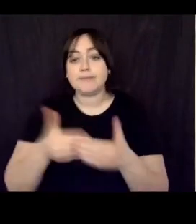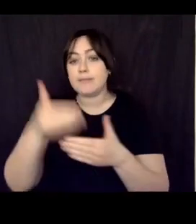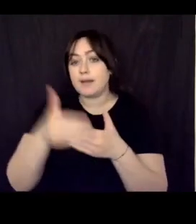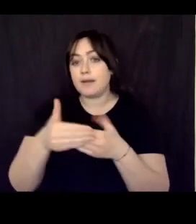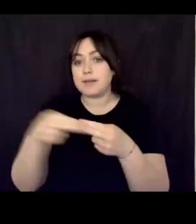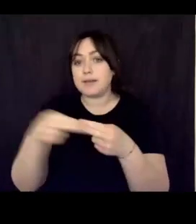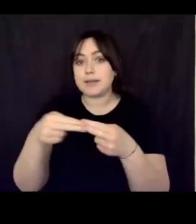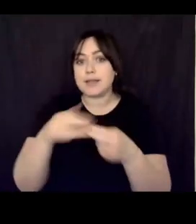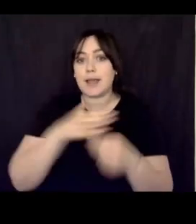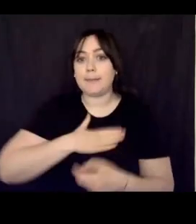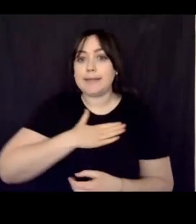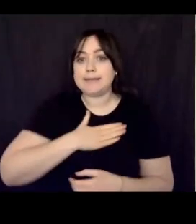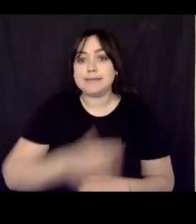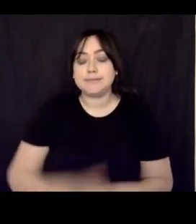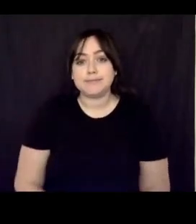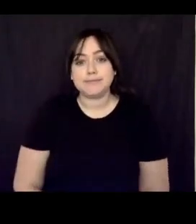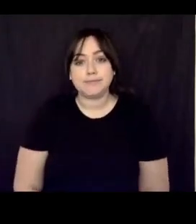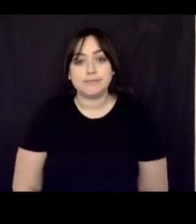The next slide, please.